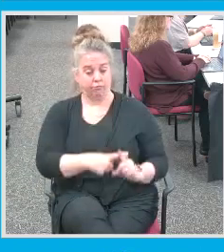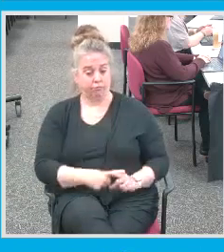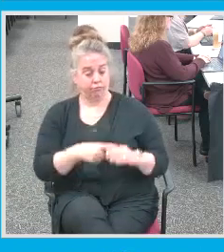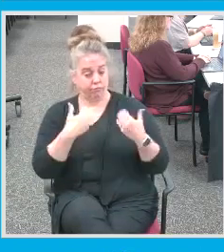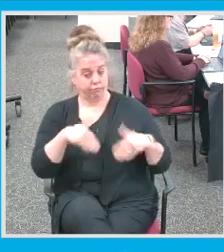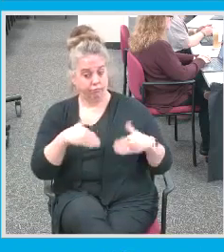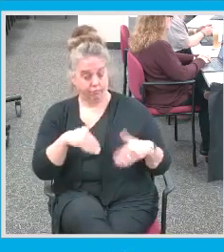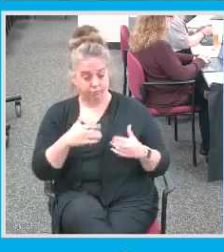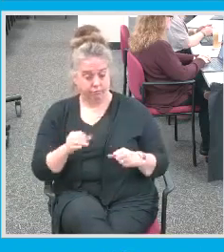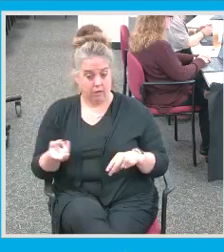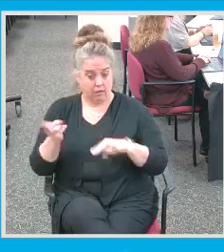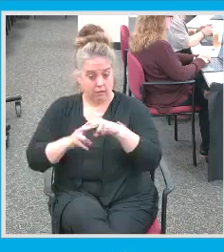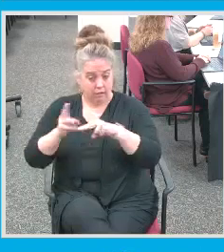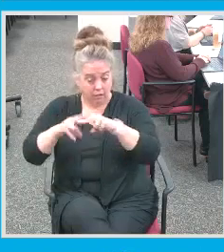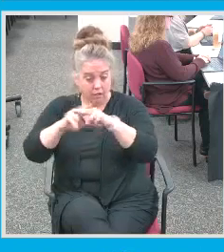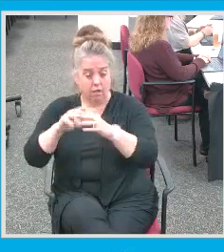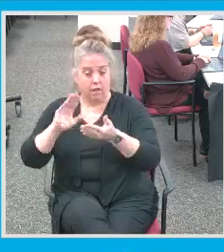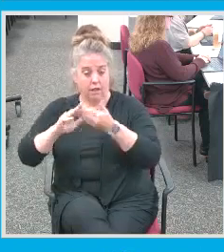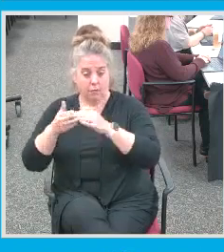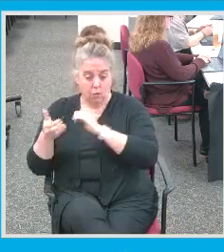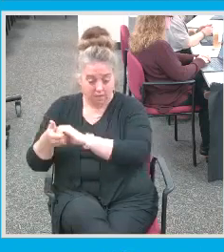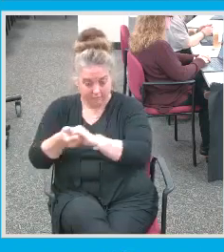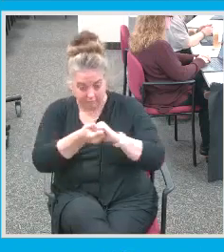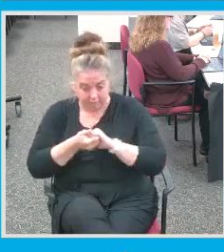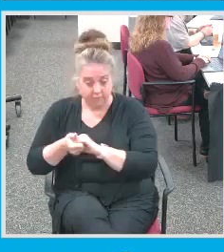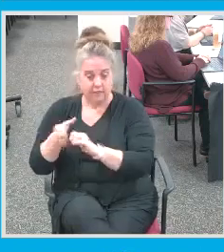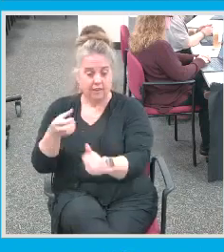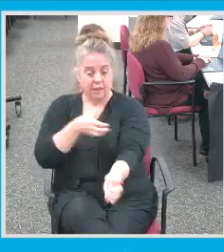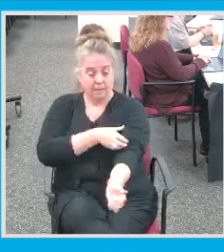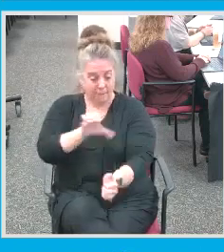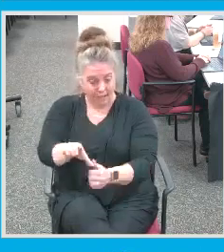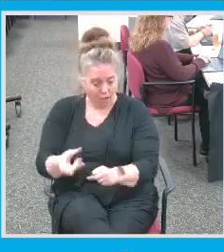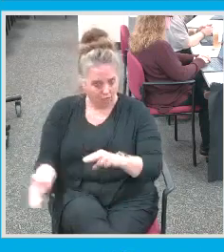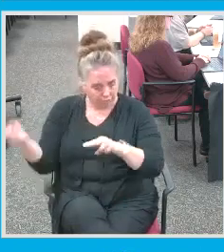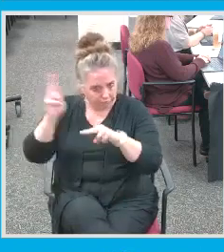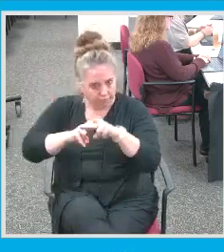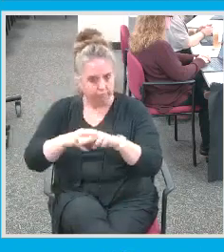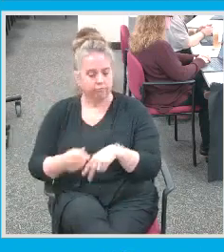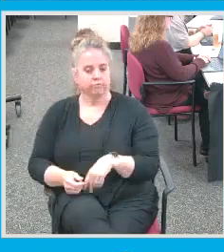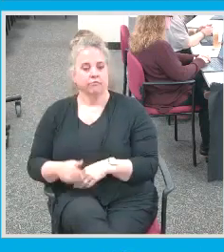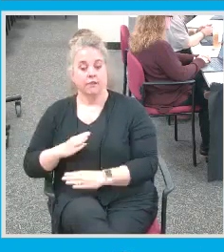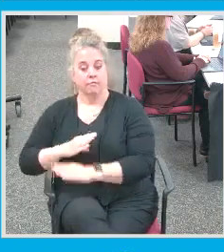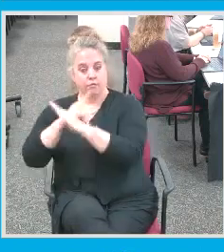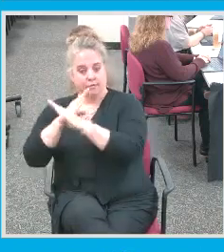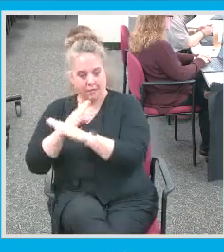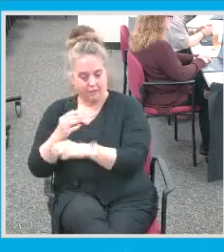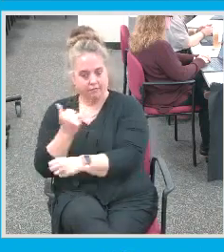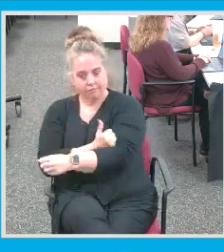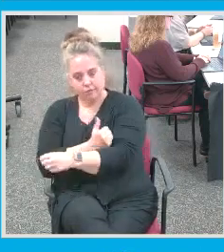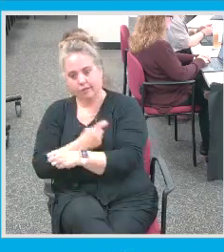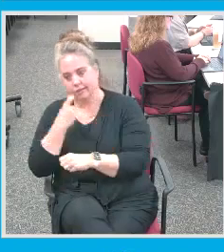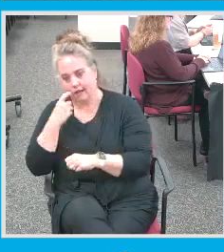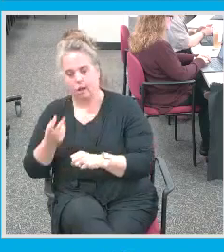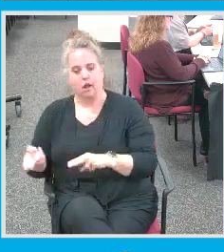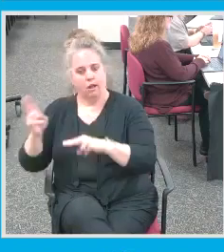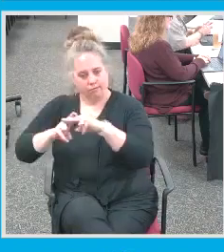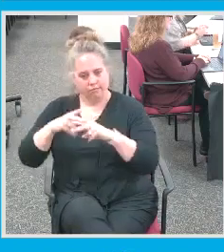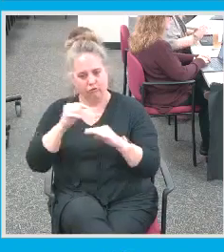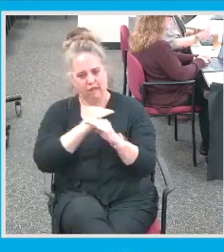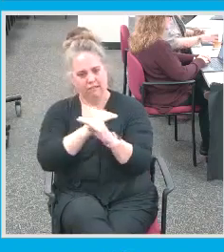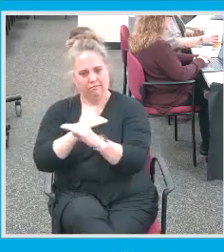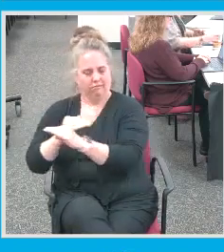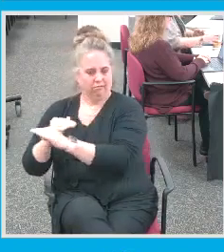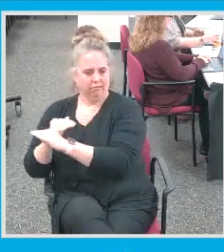youth engagement and empowerment, and of course, prevent substance use. Since our DFC funding began in late